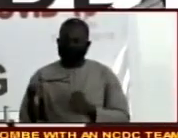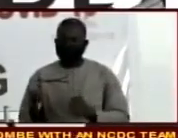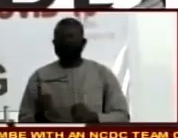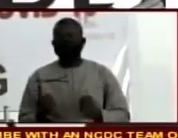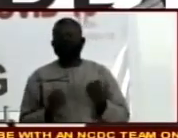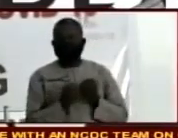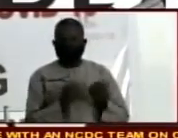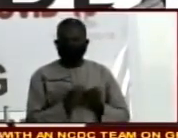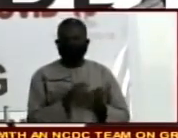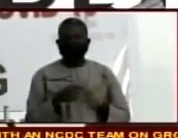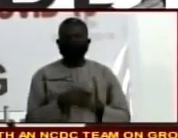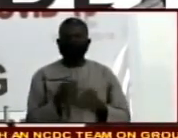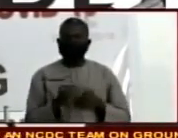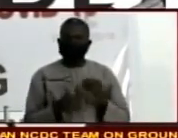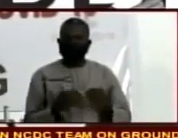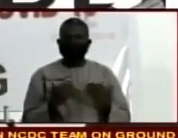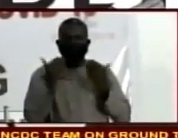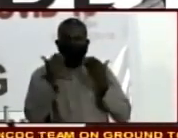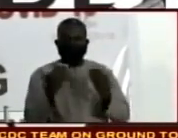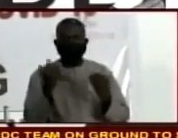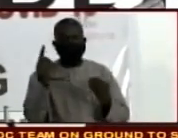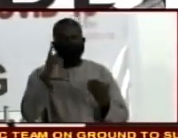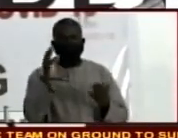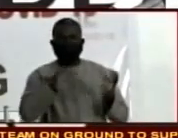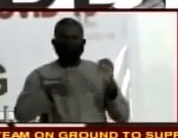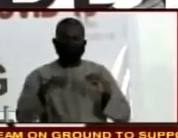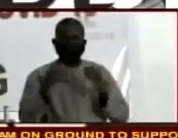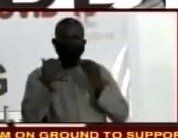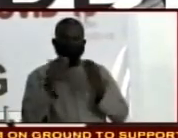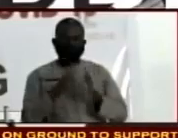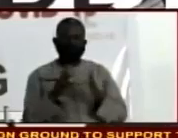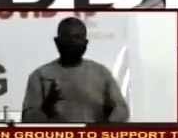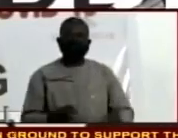supported this cause. Thank you for your contributions and support.